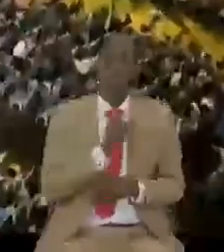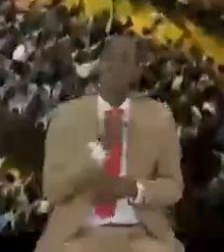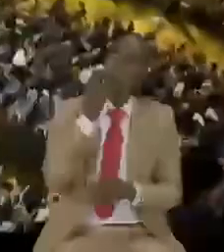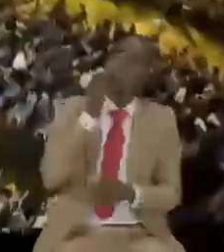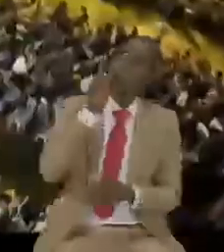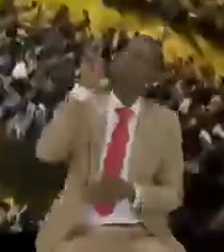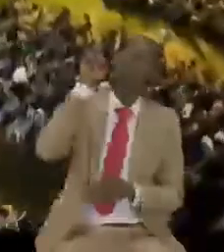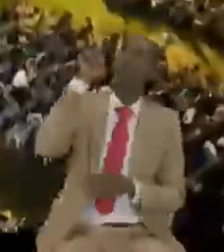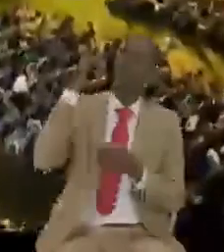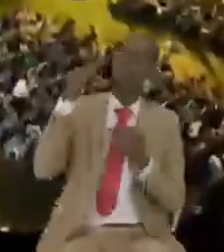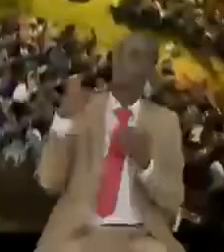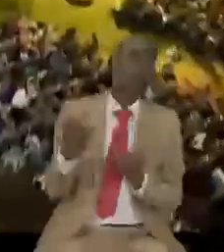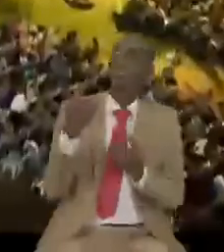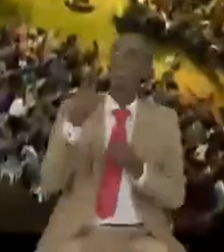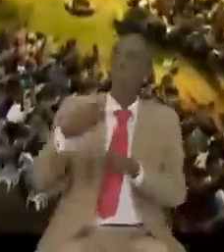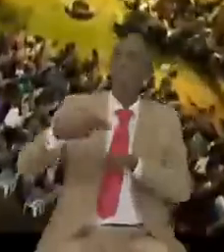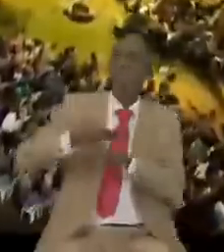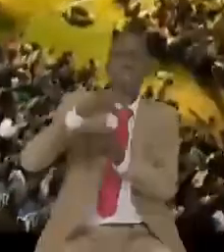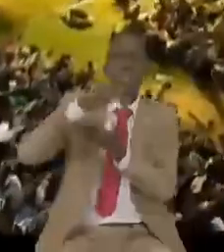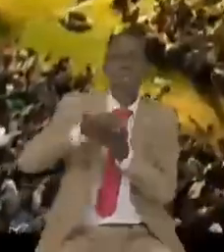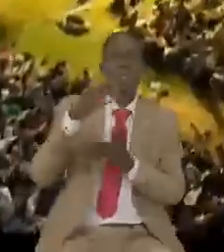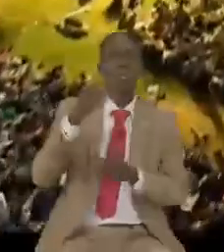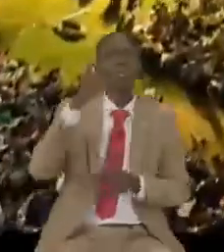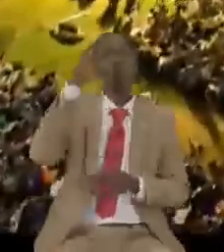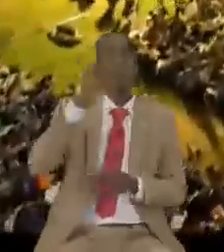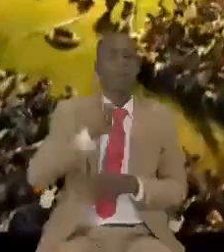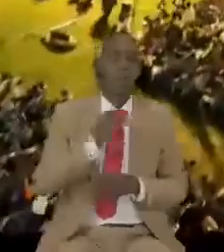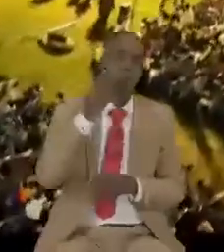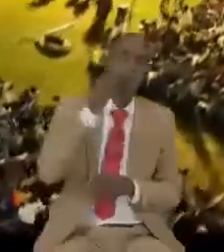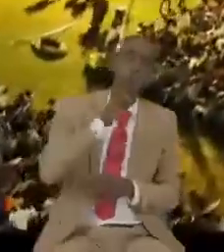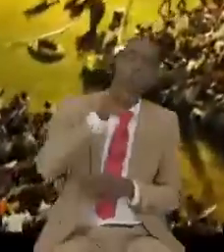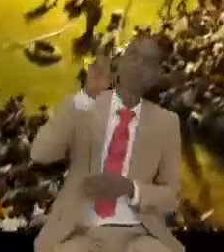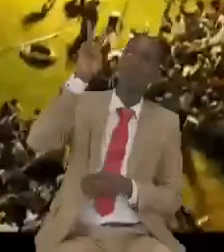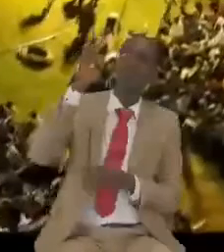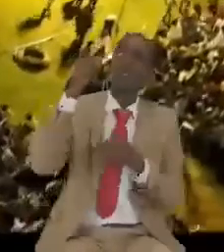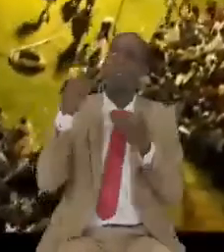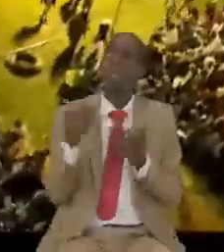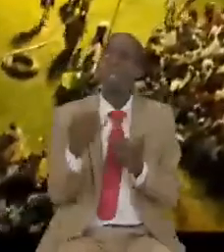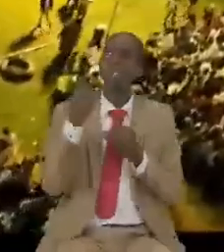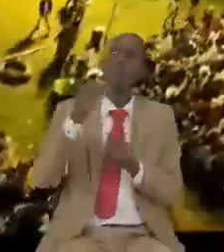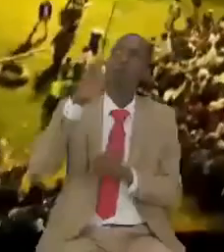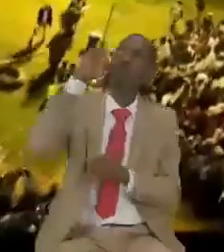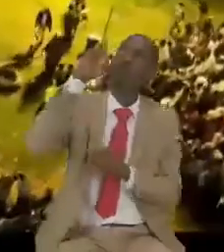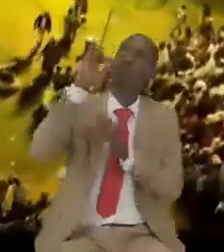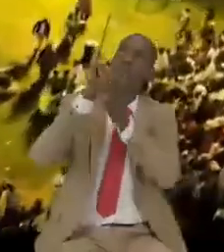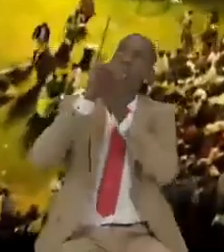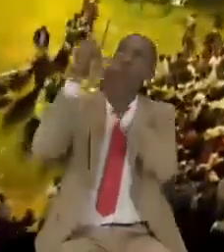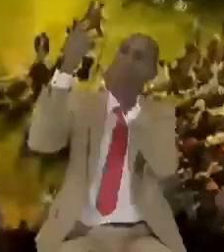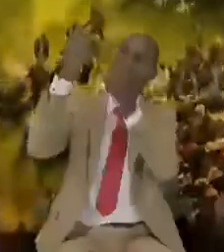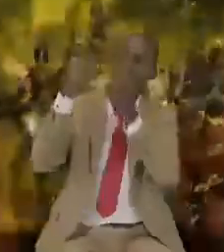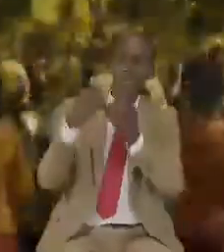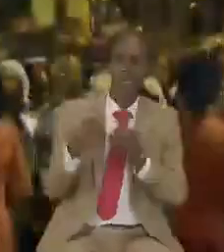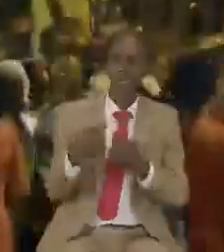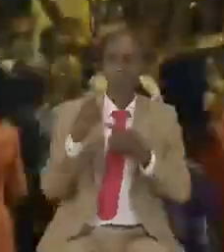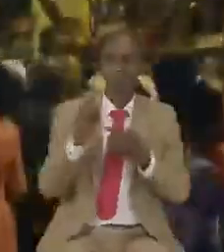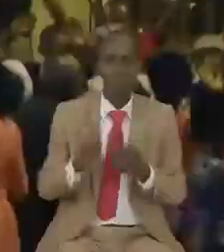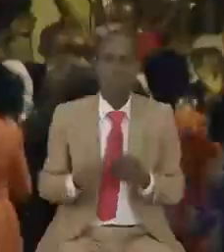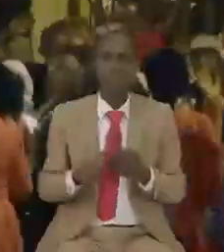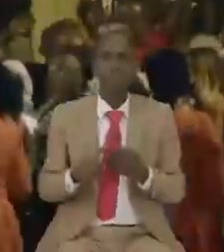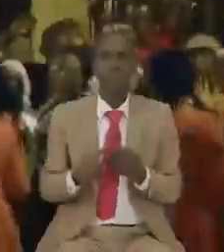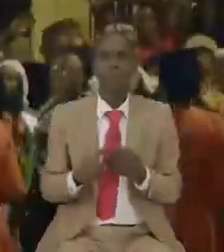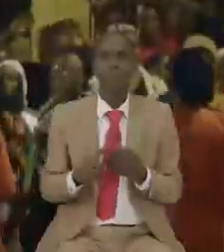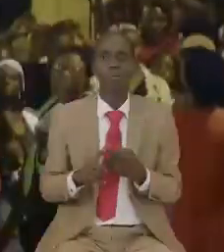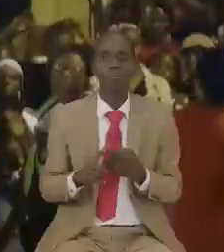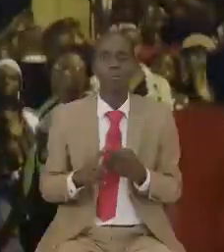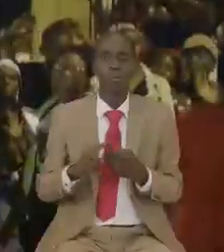the Lamb of God. I behold him now, the one that came to replace me,